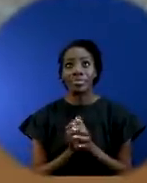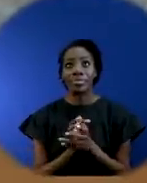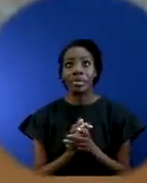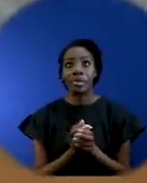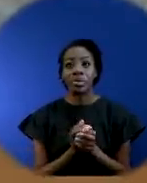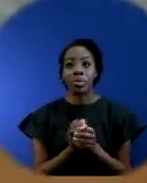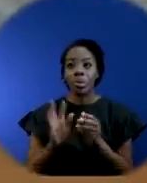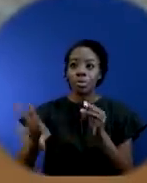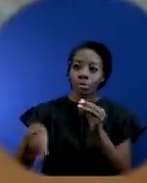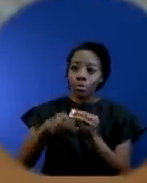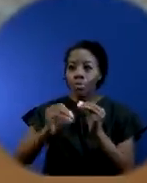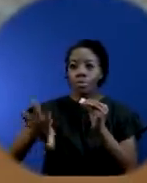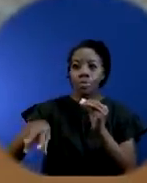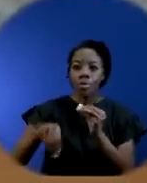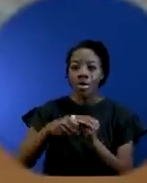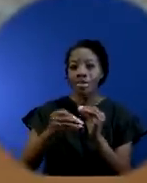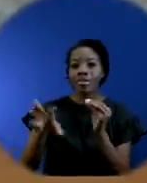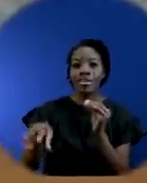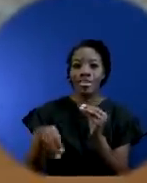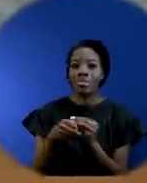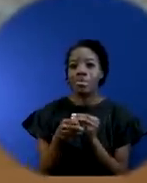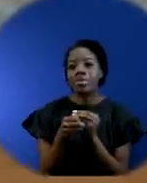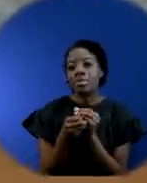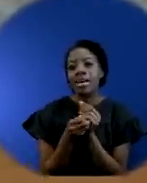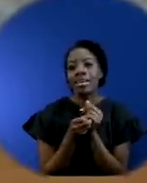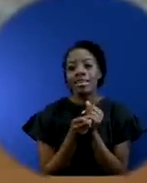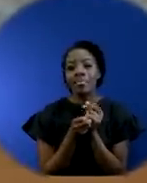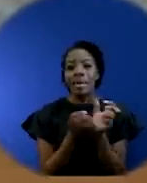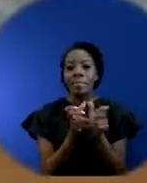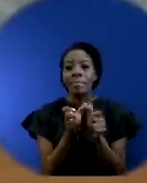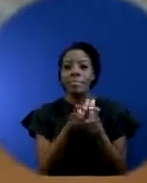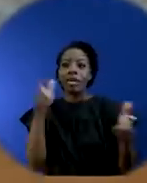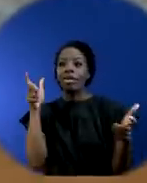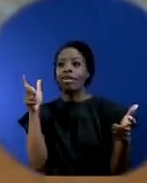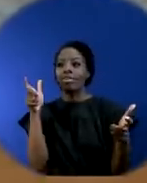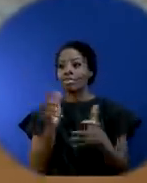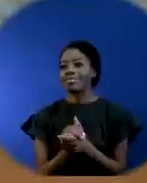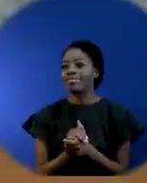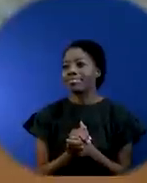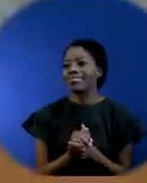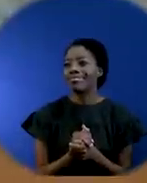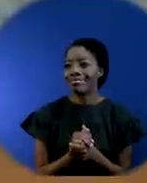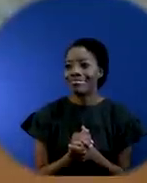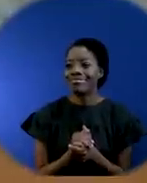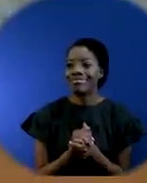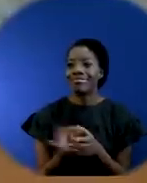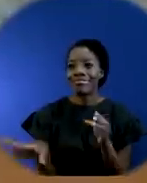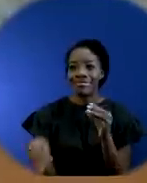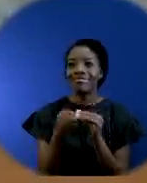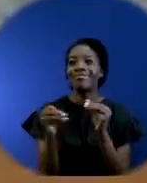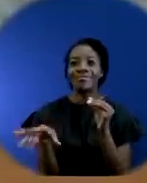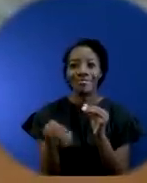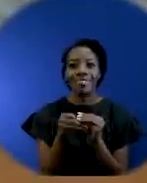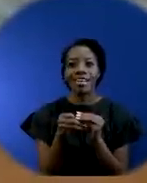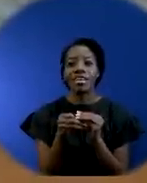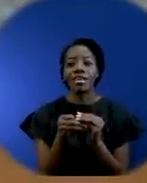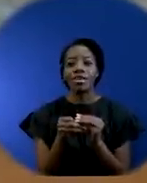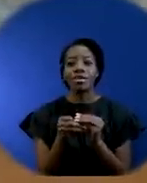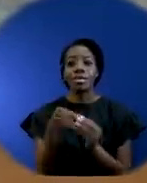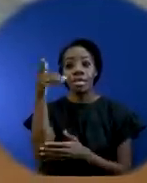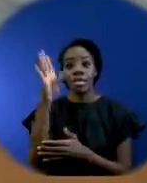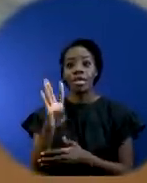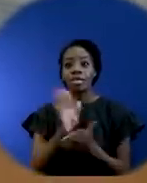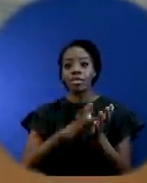exponentially multiply them for the use, for their use in kingdom building and for God's glory in all the